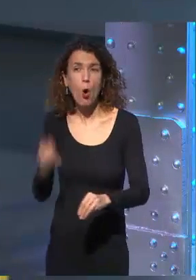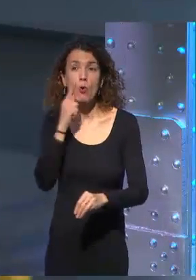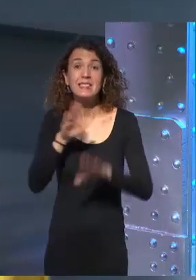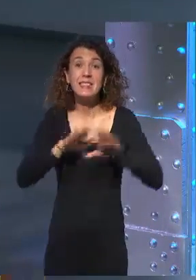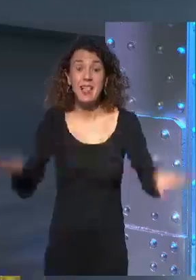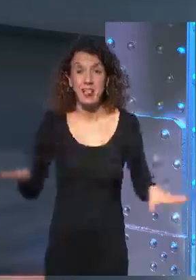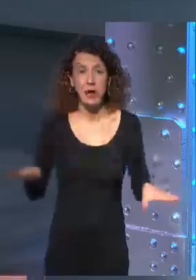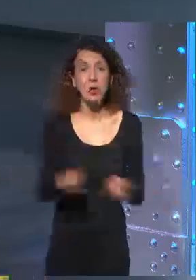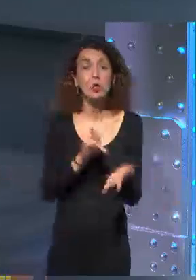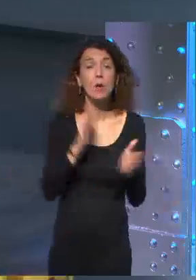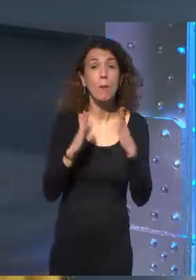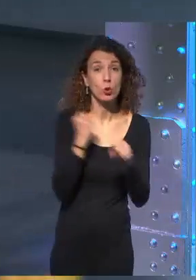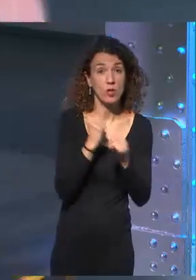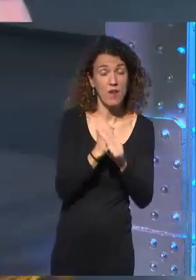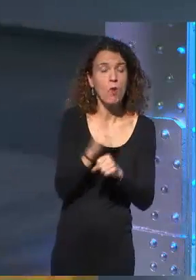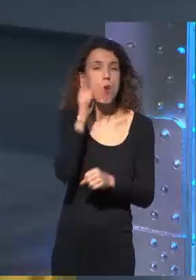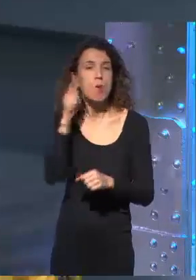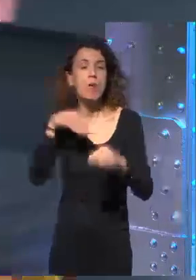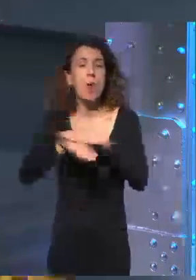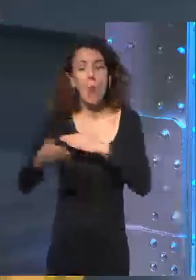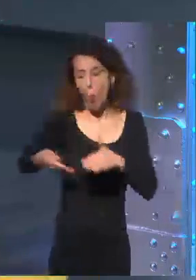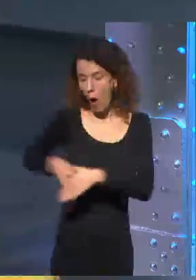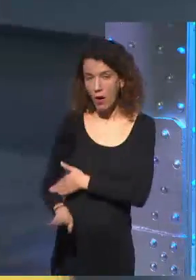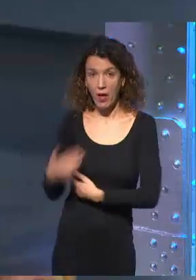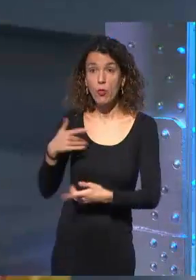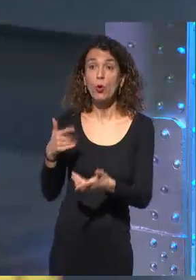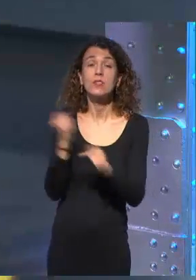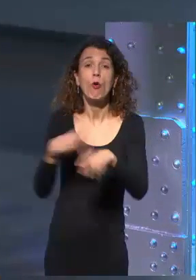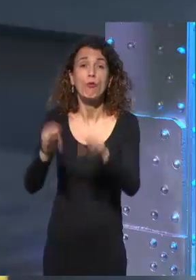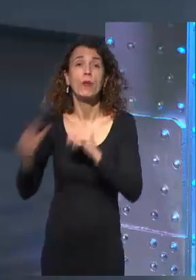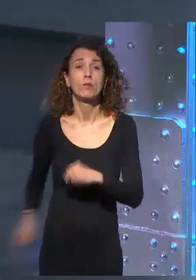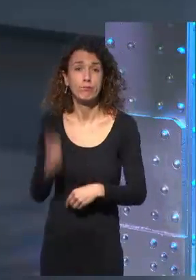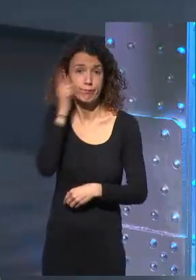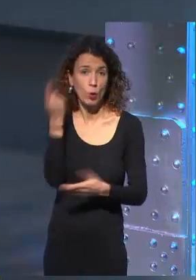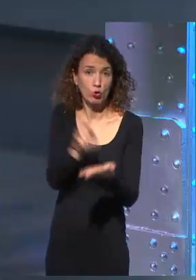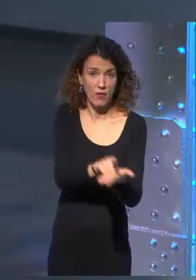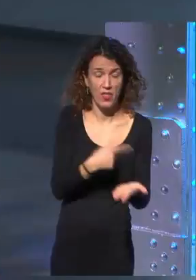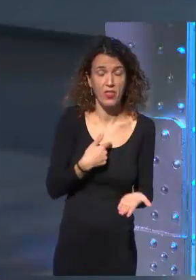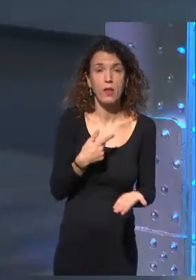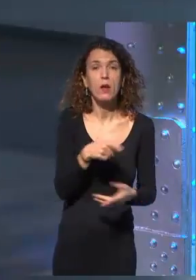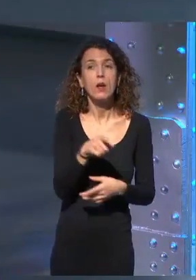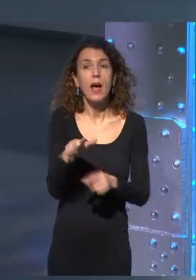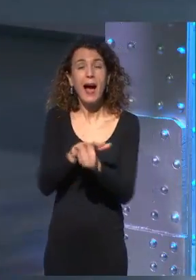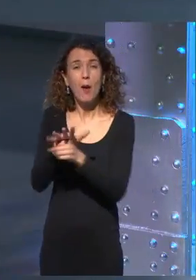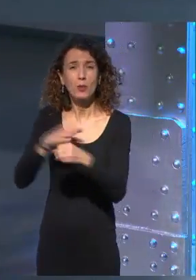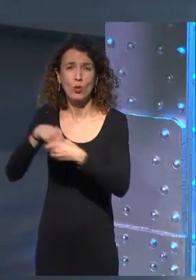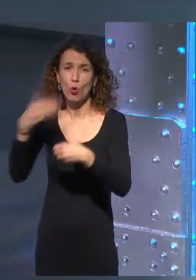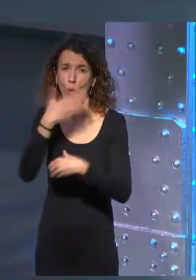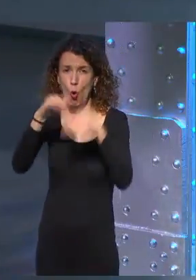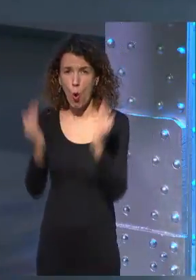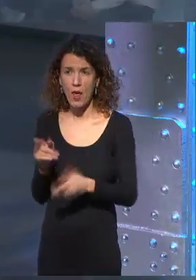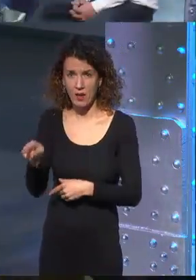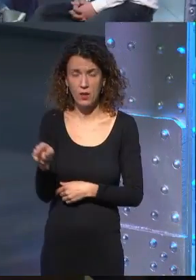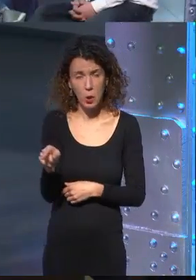happen only to them, but to everyone. What I do is I silence my mobile phone when I'm at work, and when I